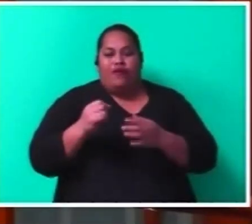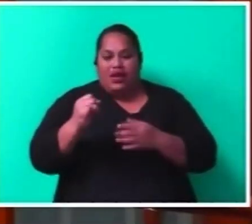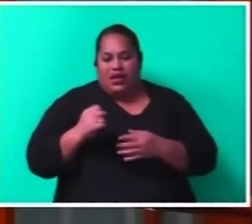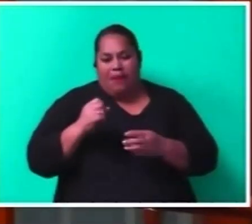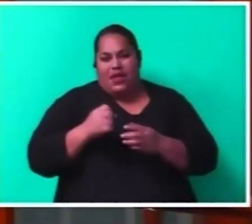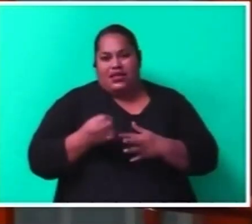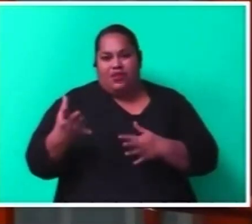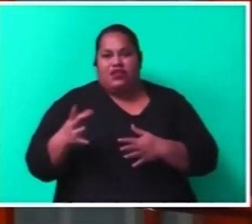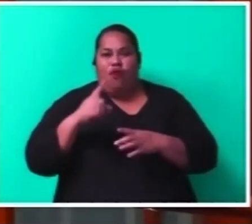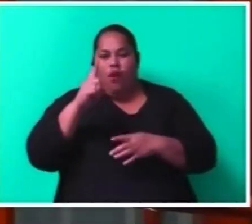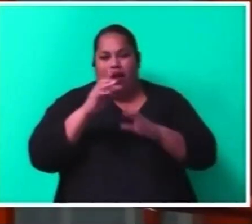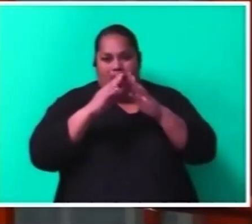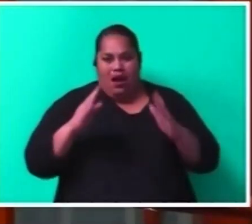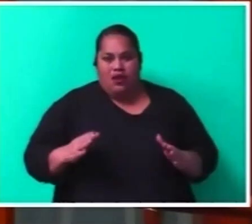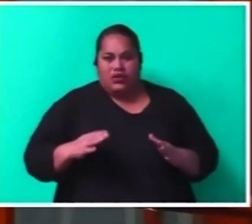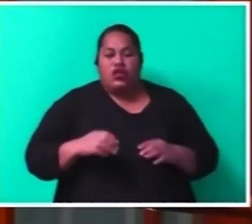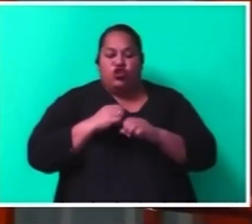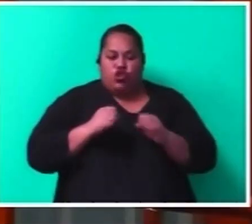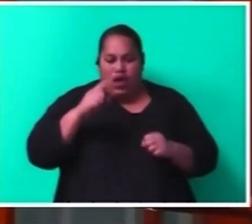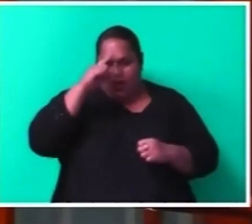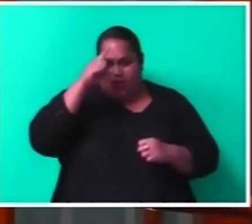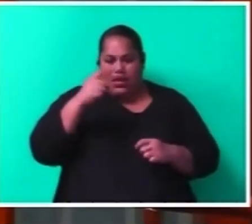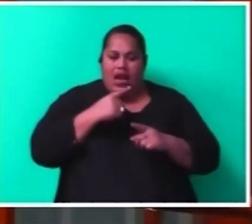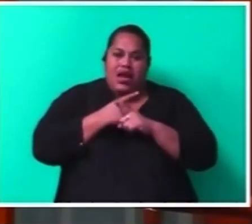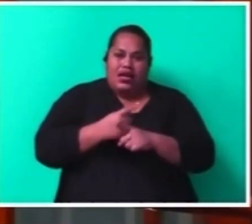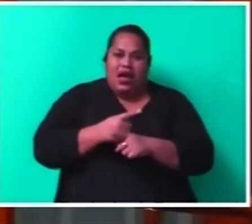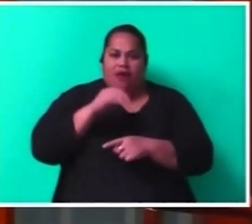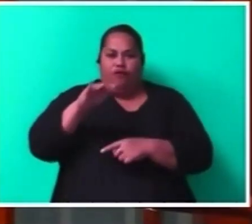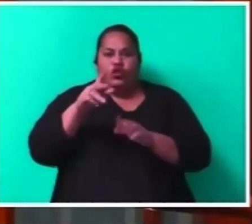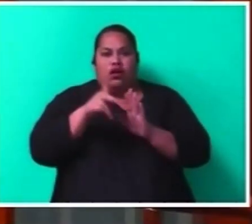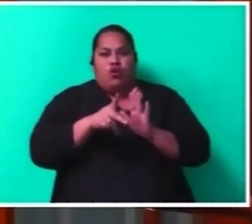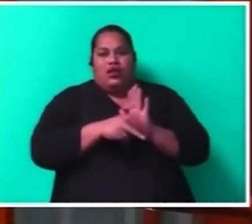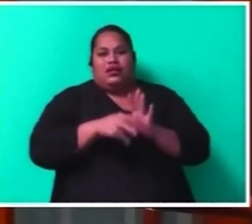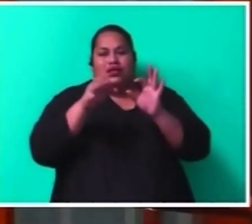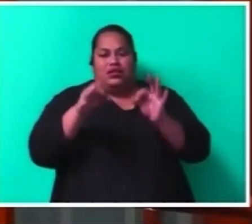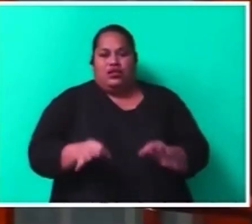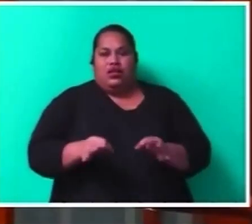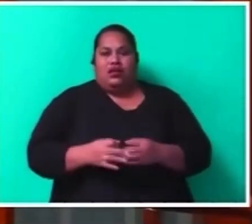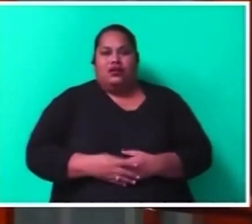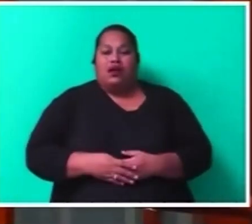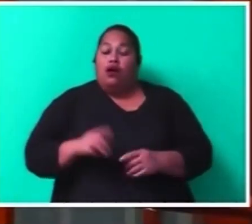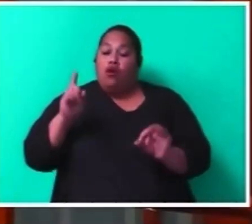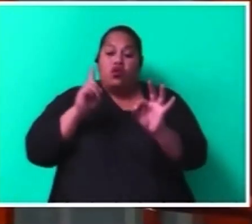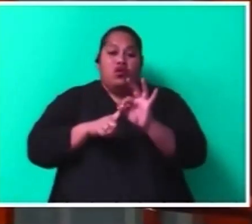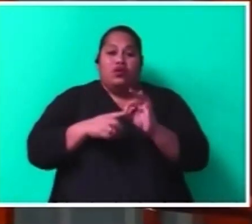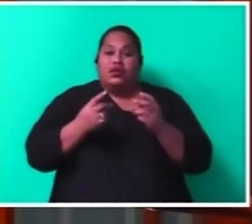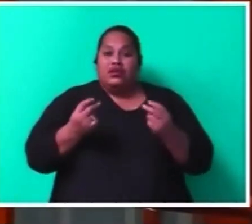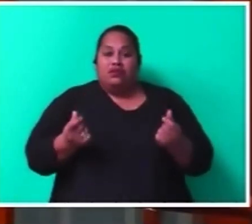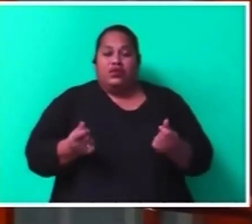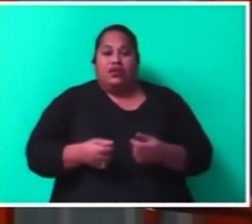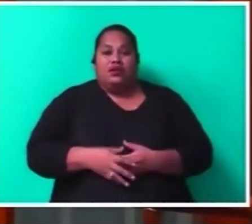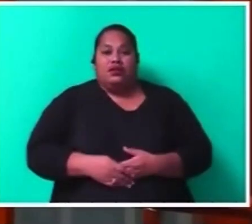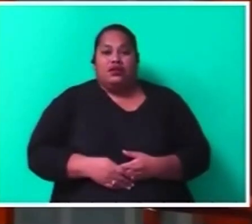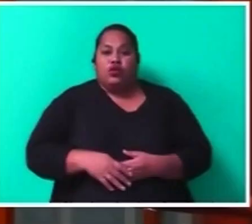which will further strengthen understanding and guide future policy decisions. Our goal is simple: to